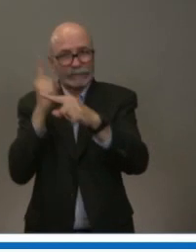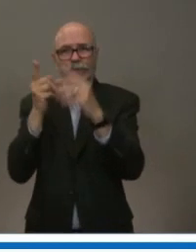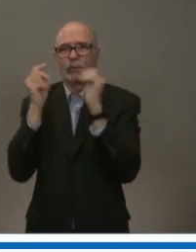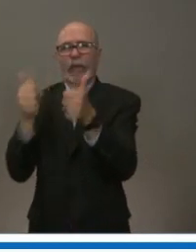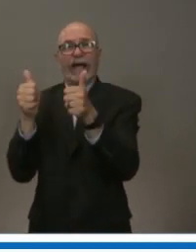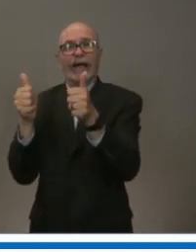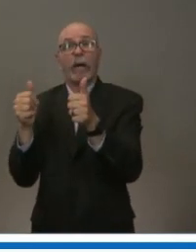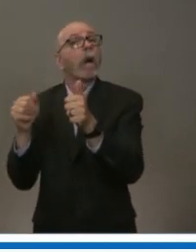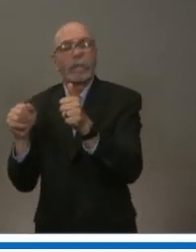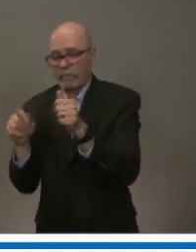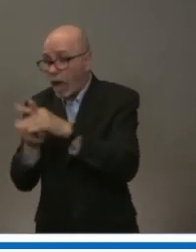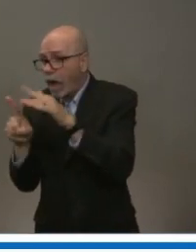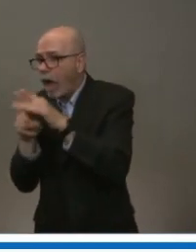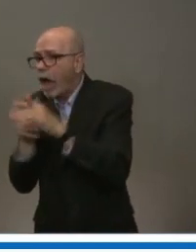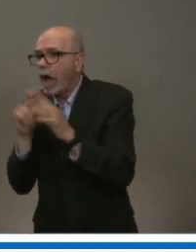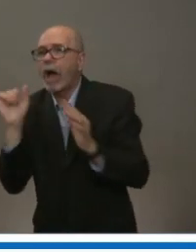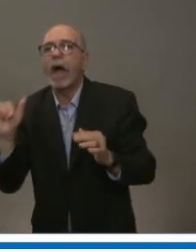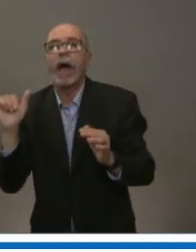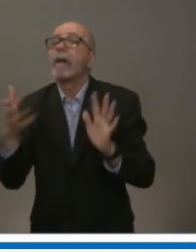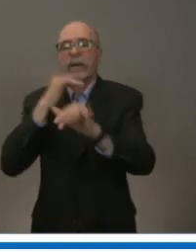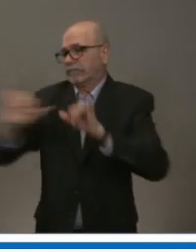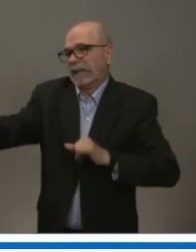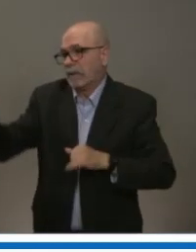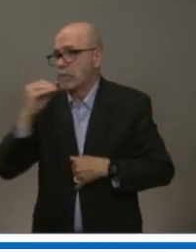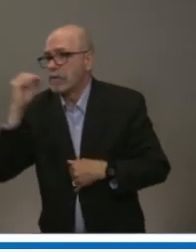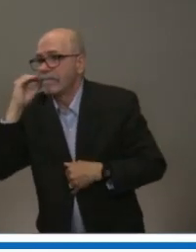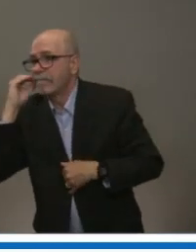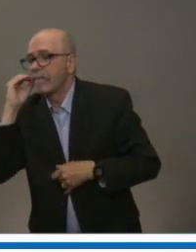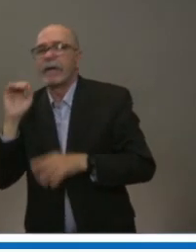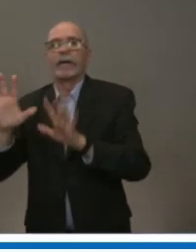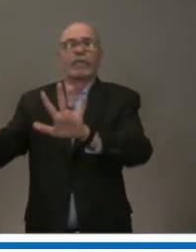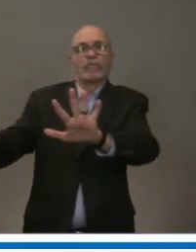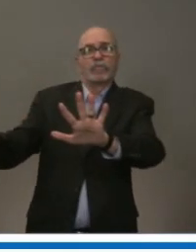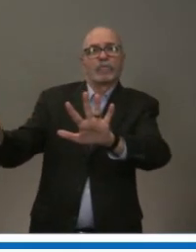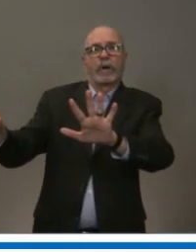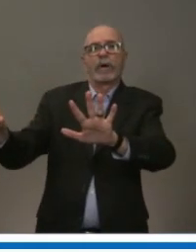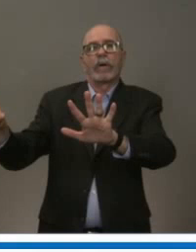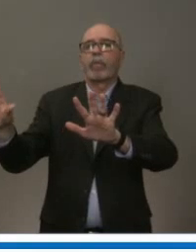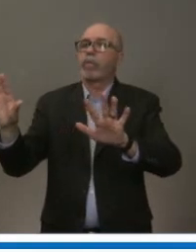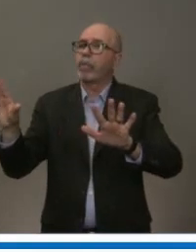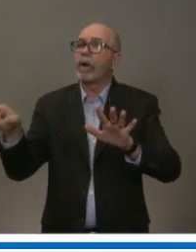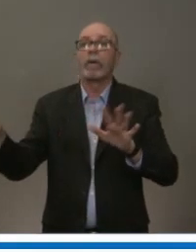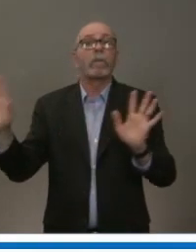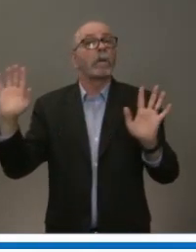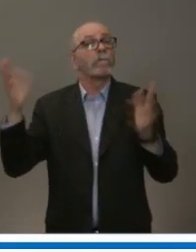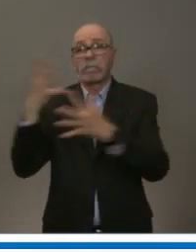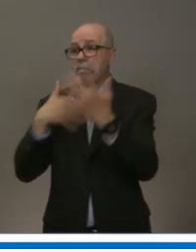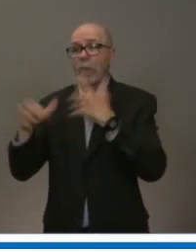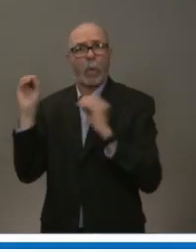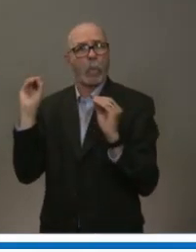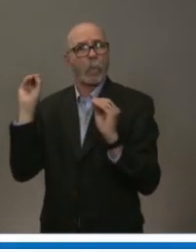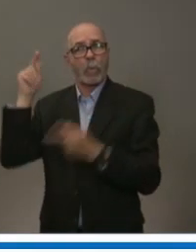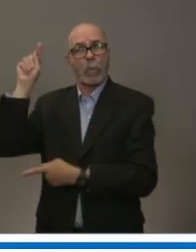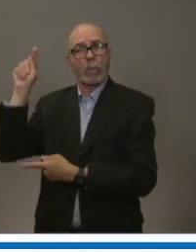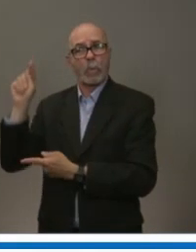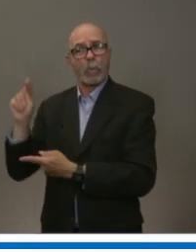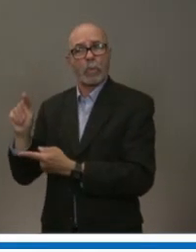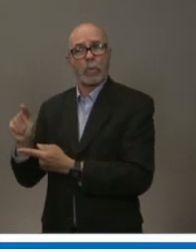we put them on self-isolation and testing them right away, they have minimal to no contact with the rest of their community, and they're a